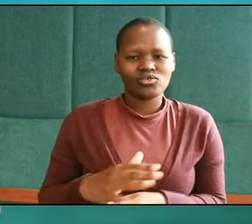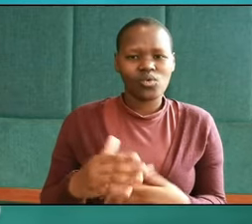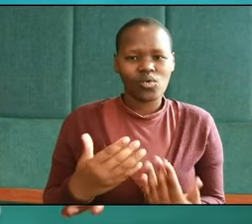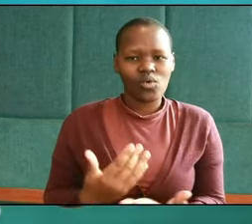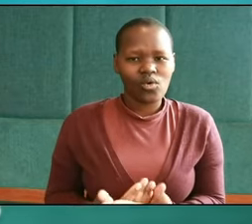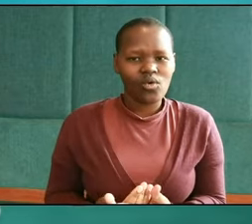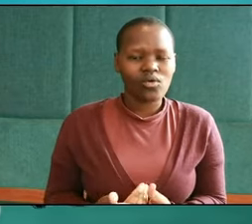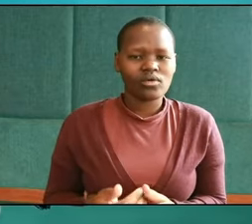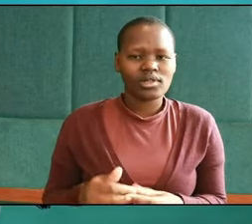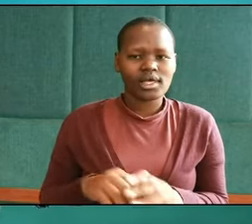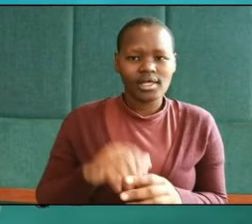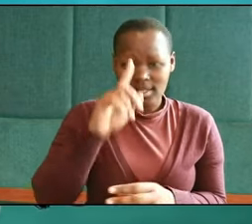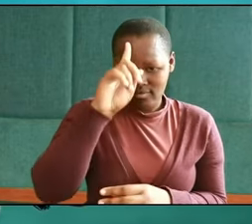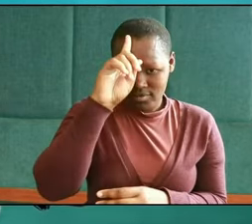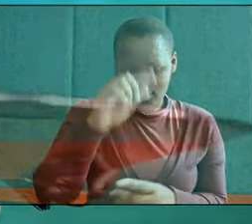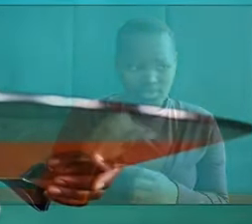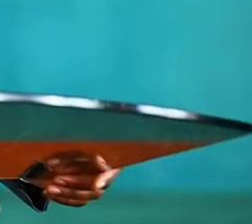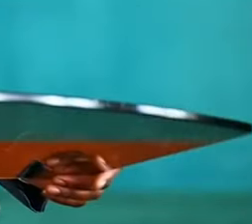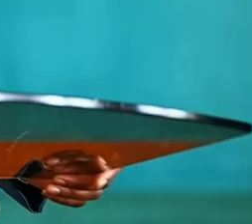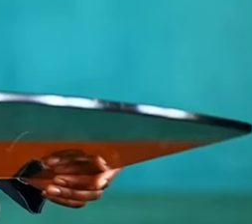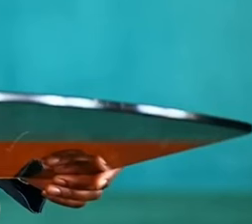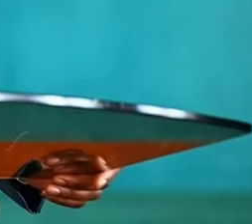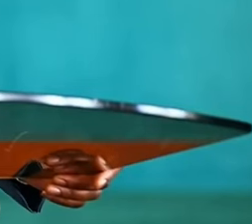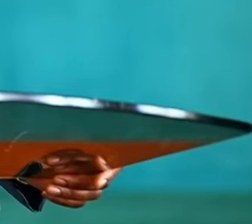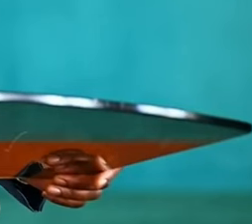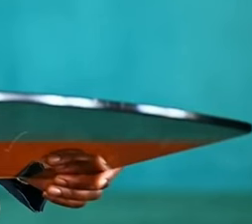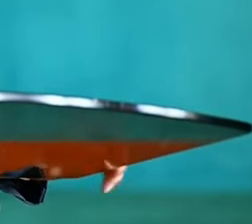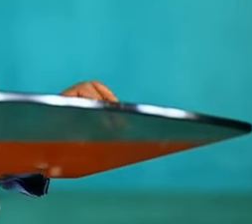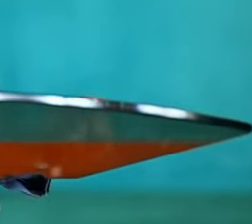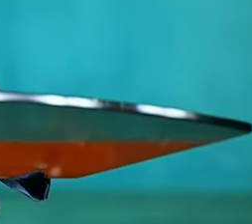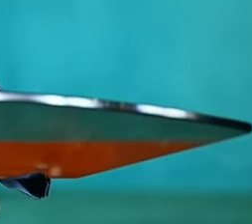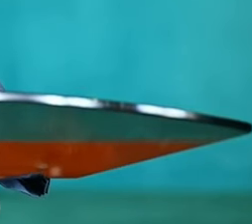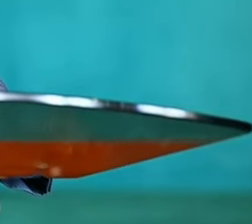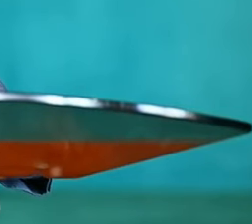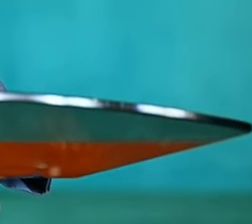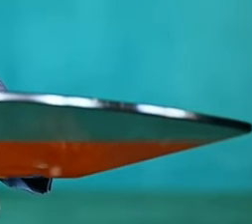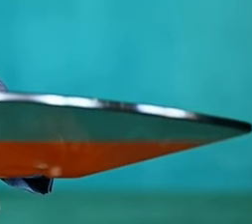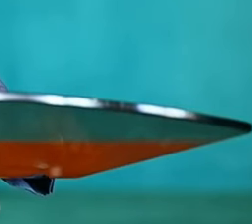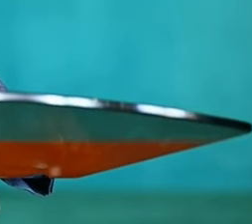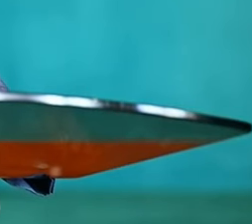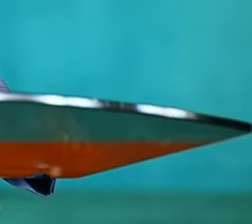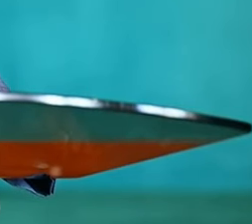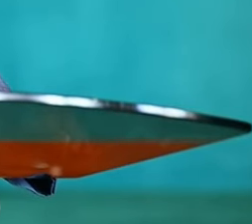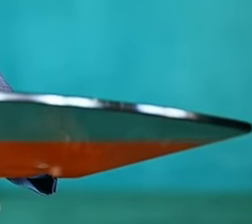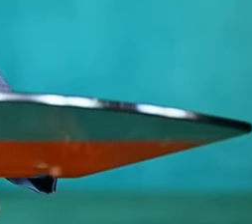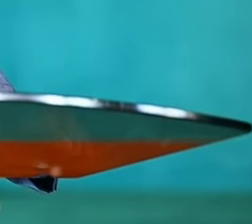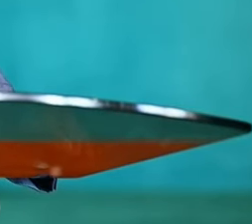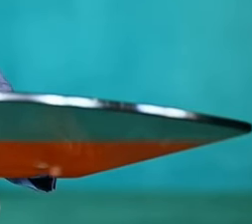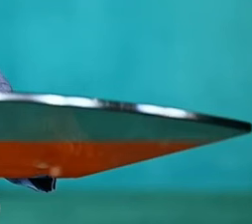to the village when I reached here in the morning because the numbers were